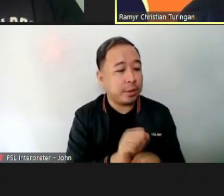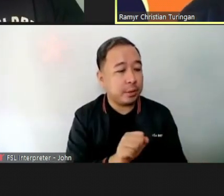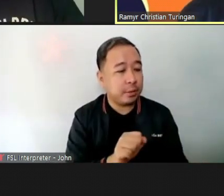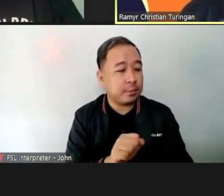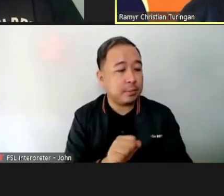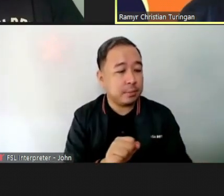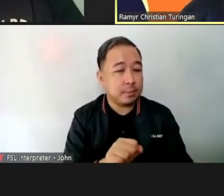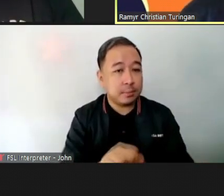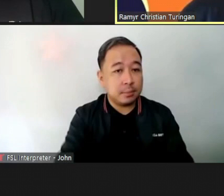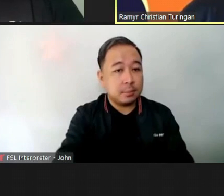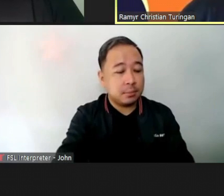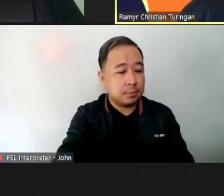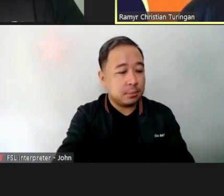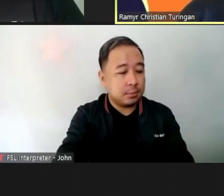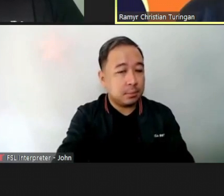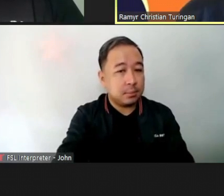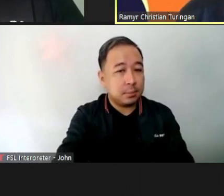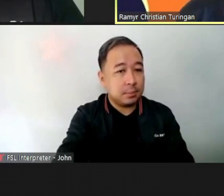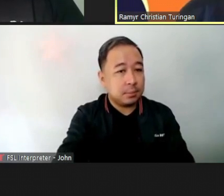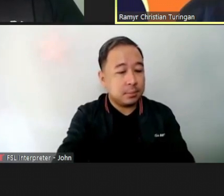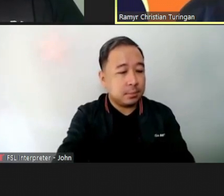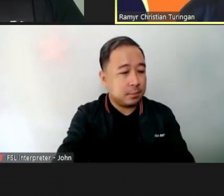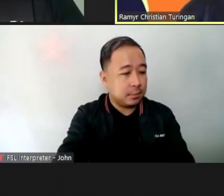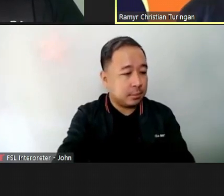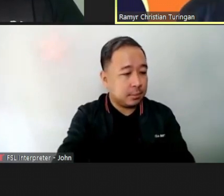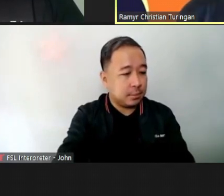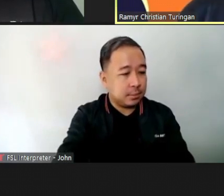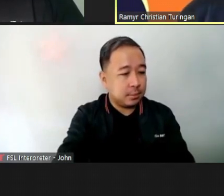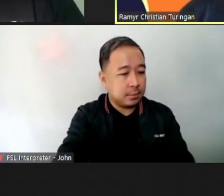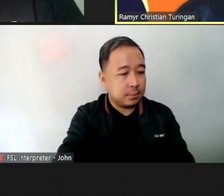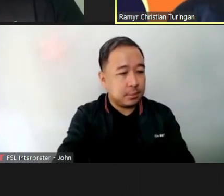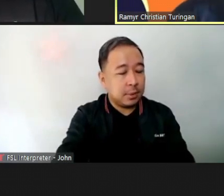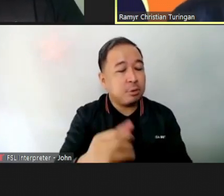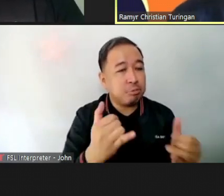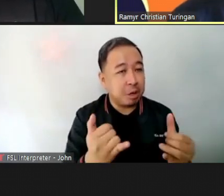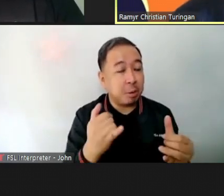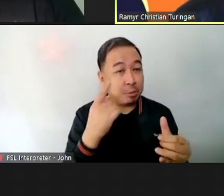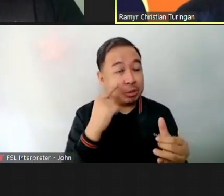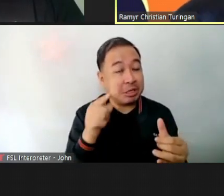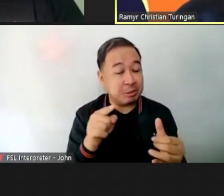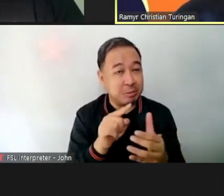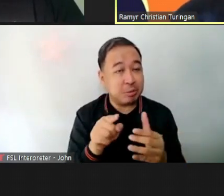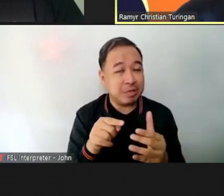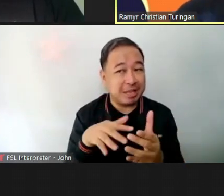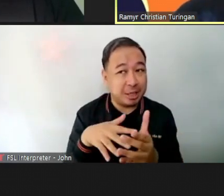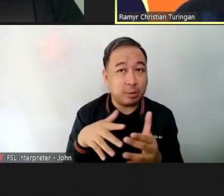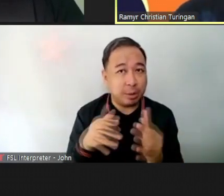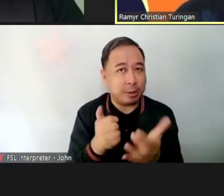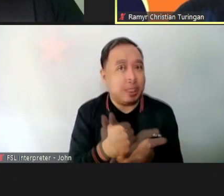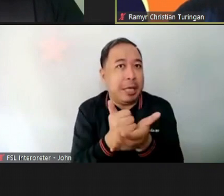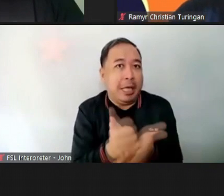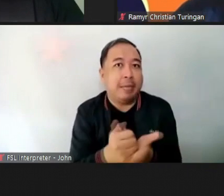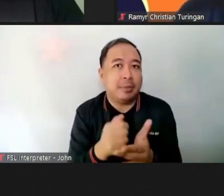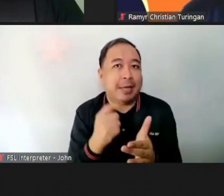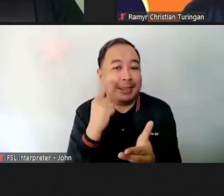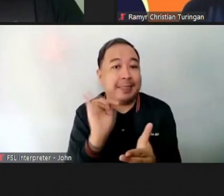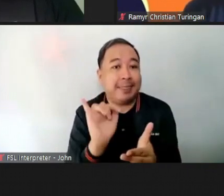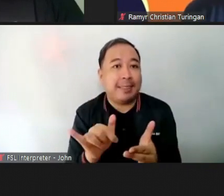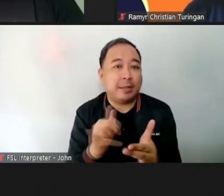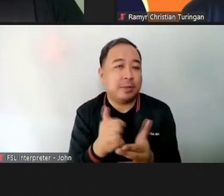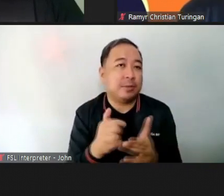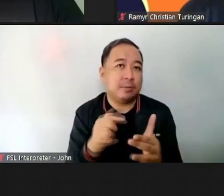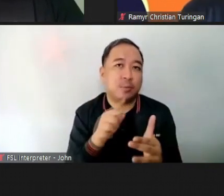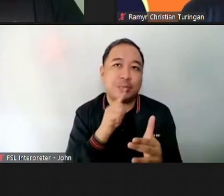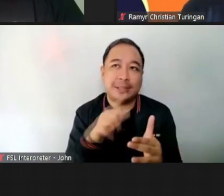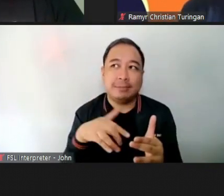our children's welfare. We will because we can. Yun lamang po. Maraming salamat. Thank you, Ramir.